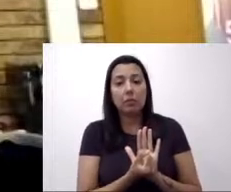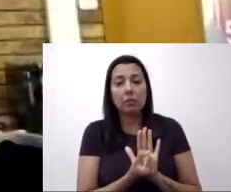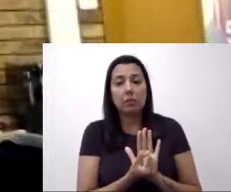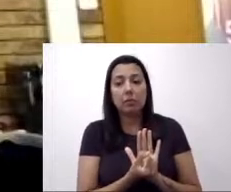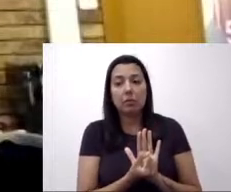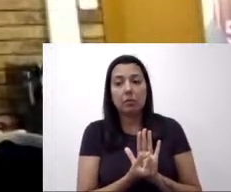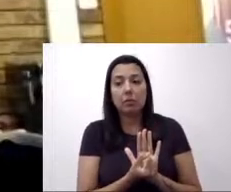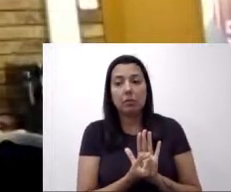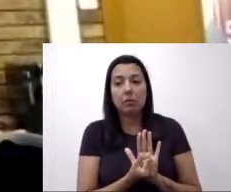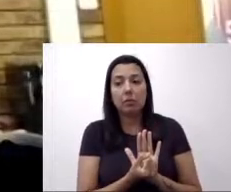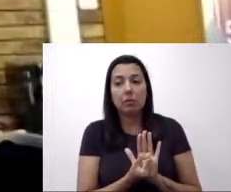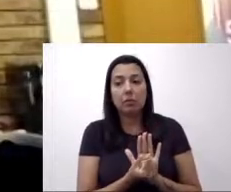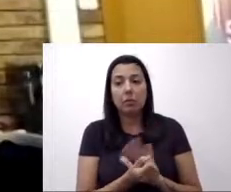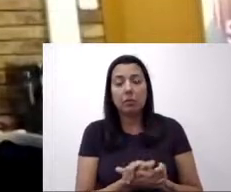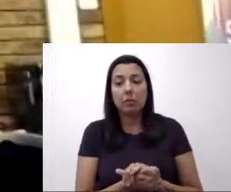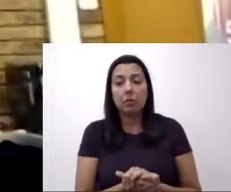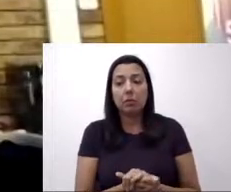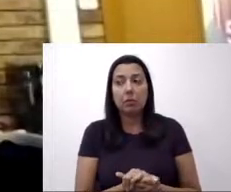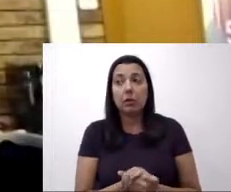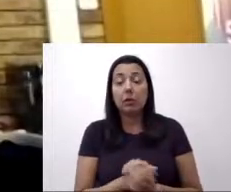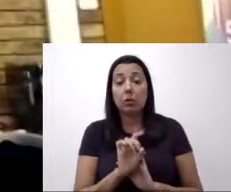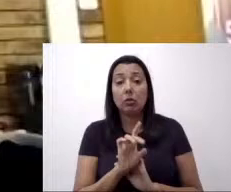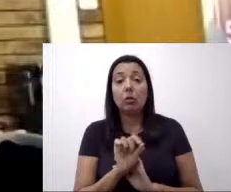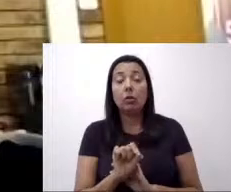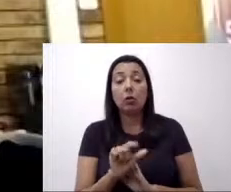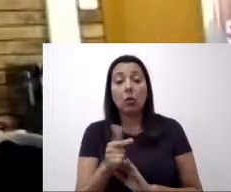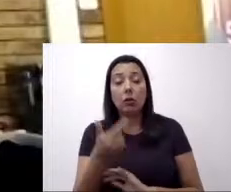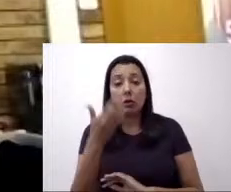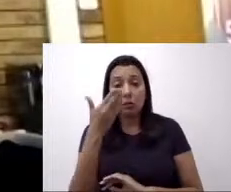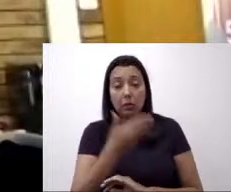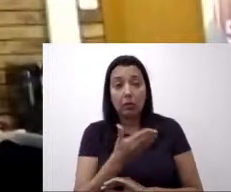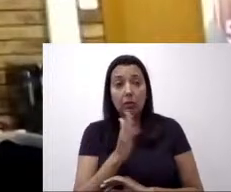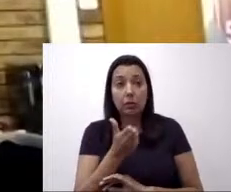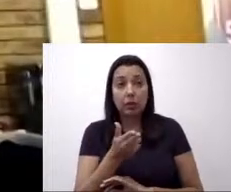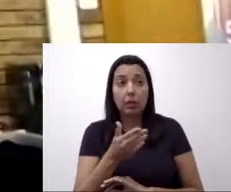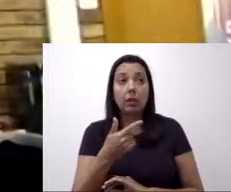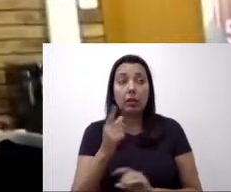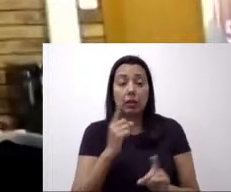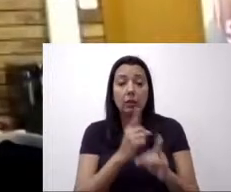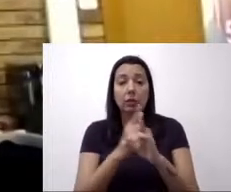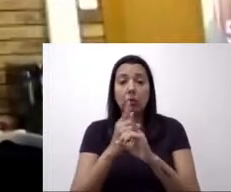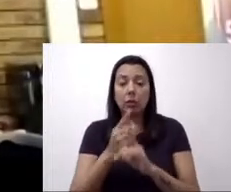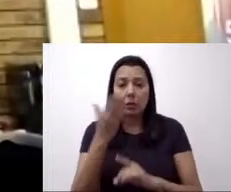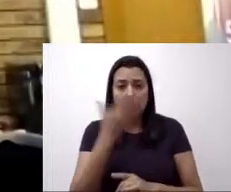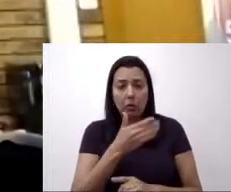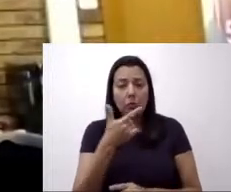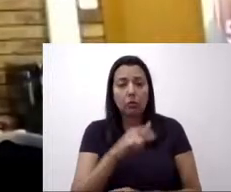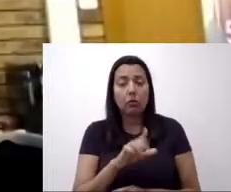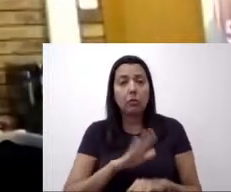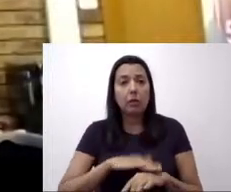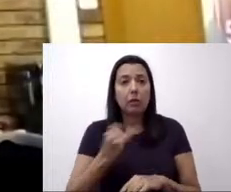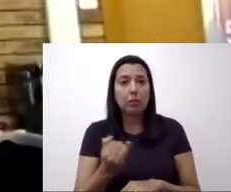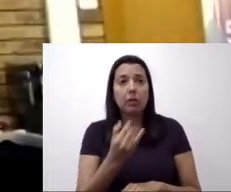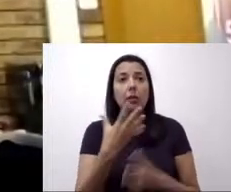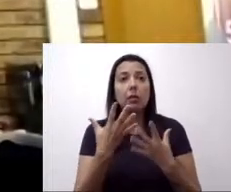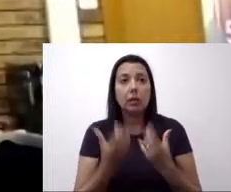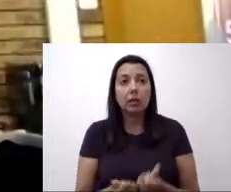proof of what you think, just to prove things. But it's more interesting to say, if you consider that, like Kingdom,